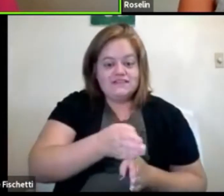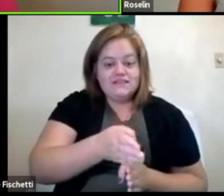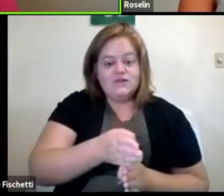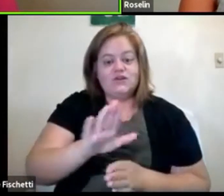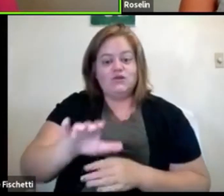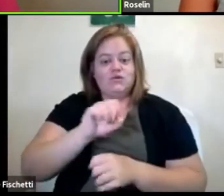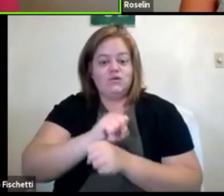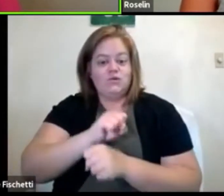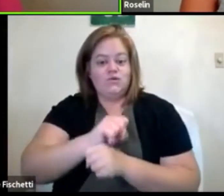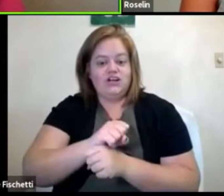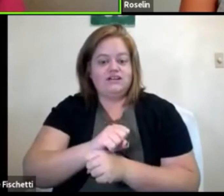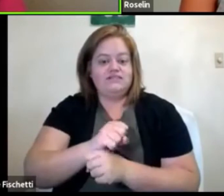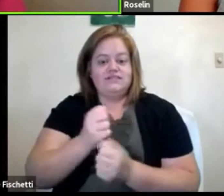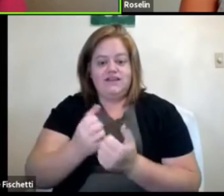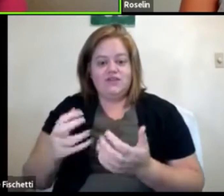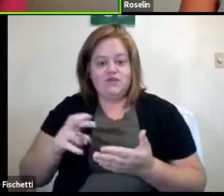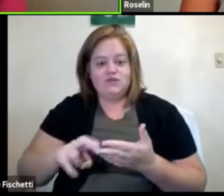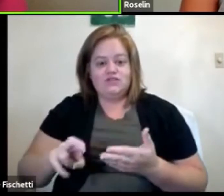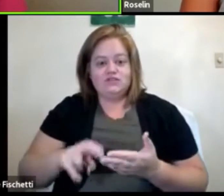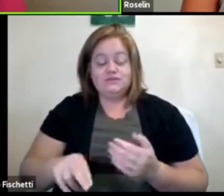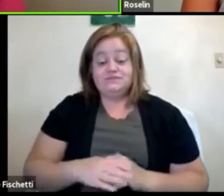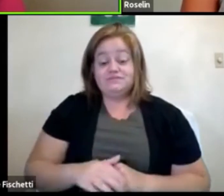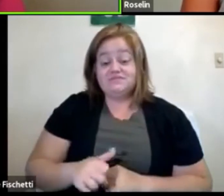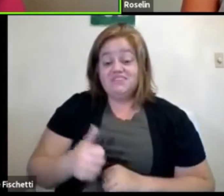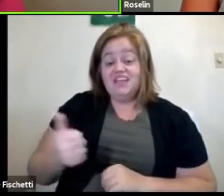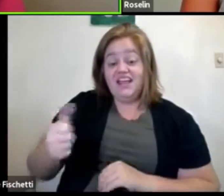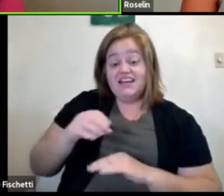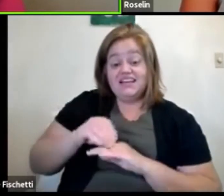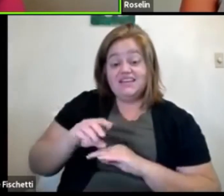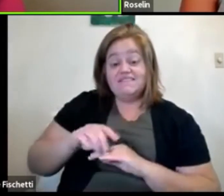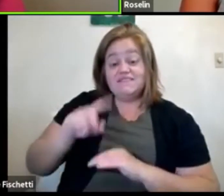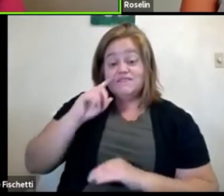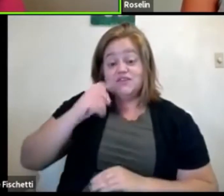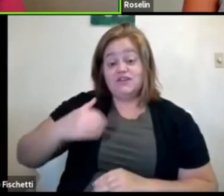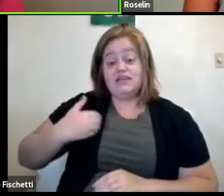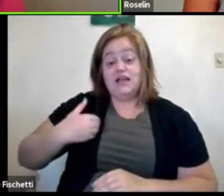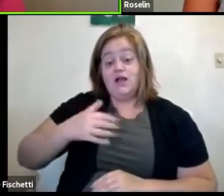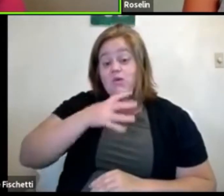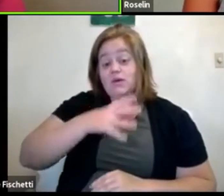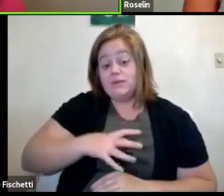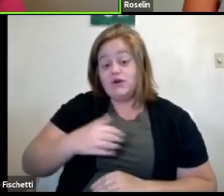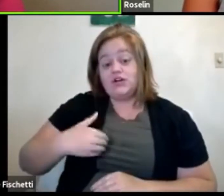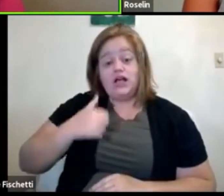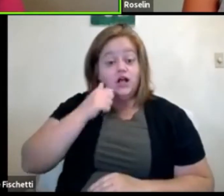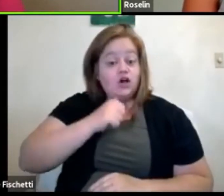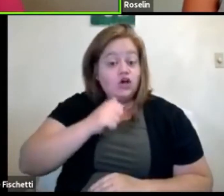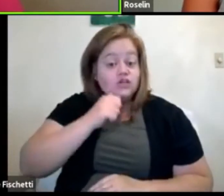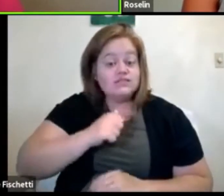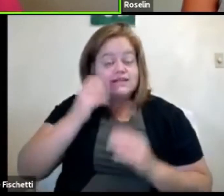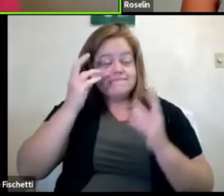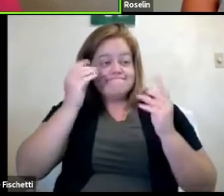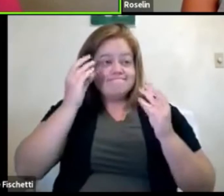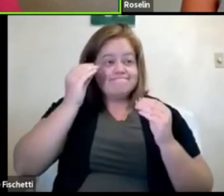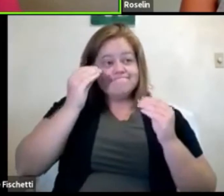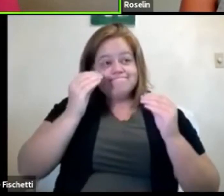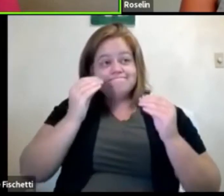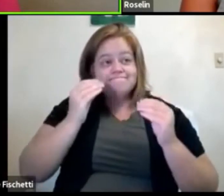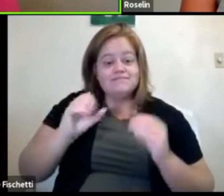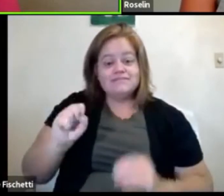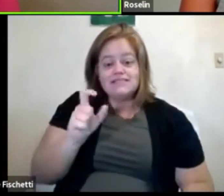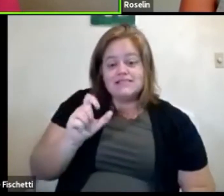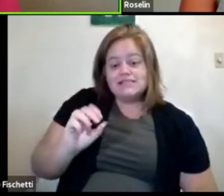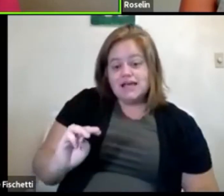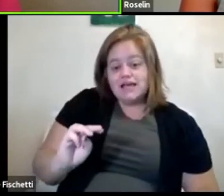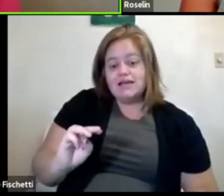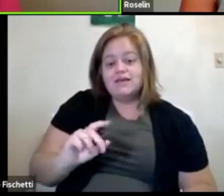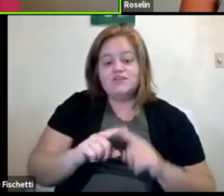you're doing. Do you have any advice for young women or young girls even that are maybe thinking about pursuing a career